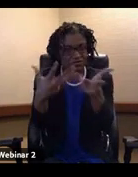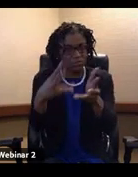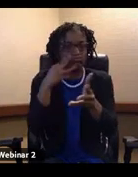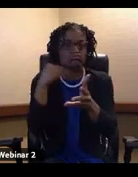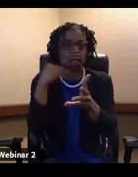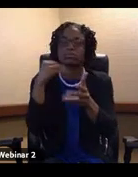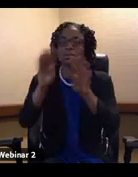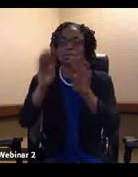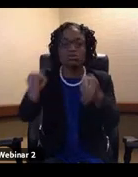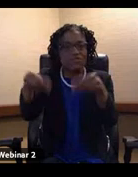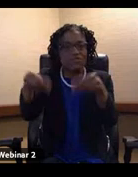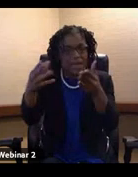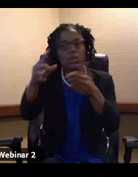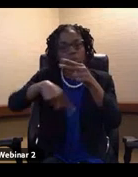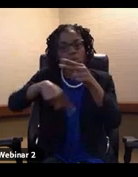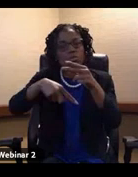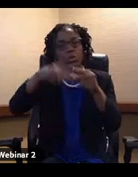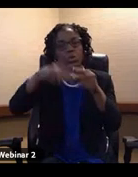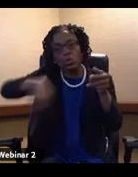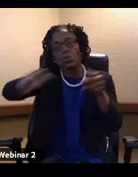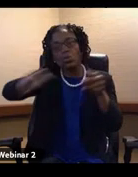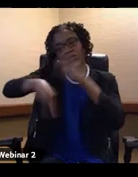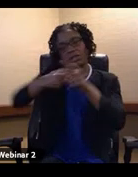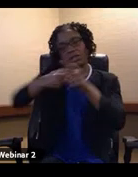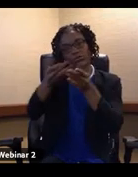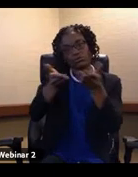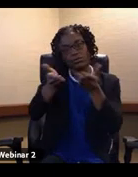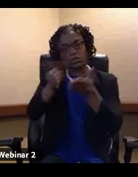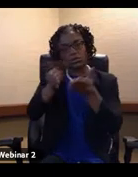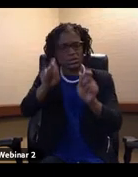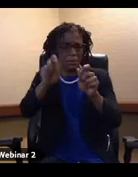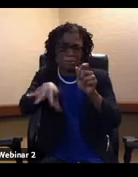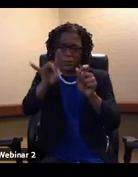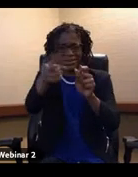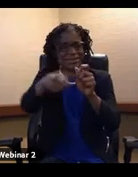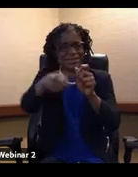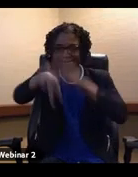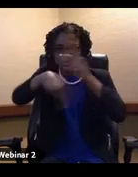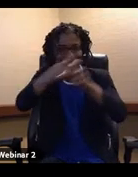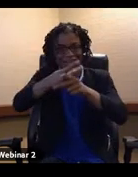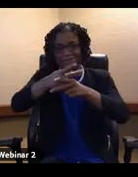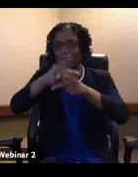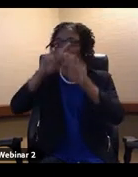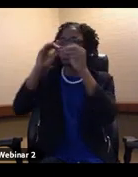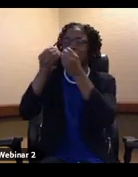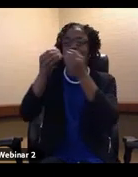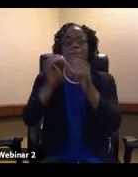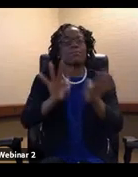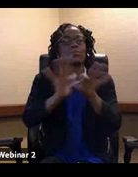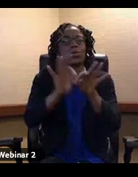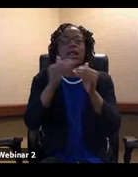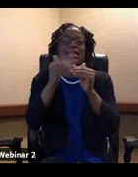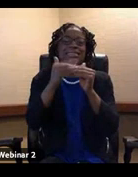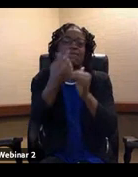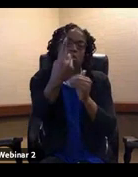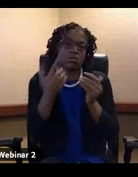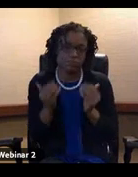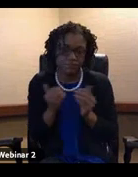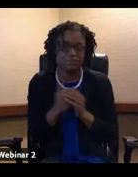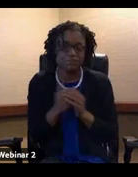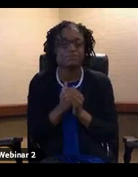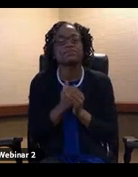in providing population-specific services, you can pick whichever type of organization you want to partner with, but must have at least one.